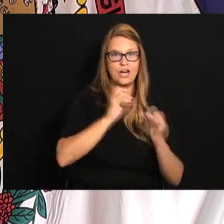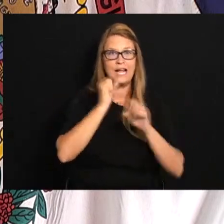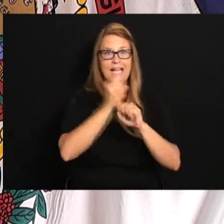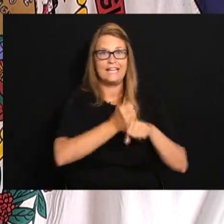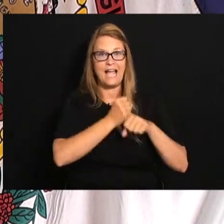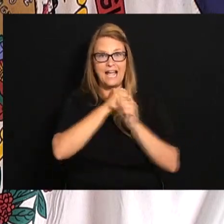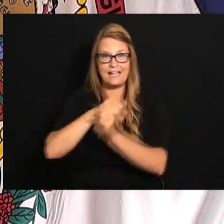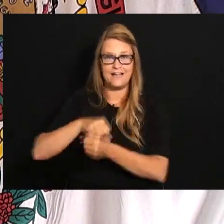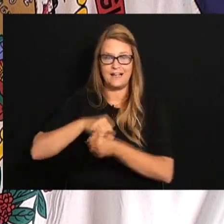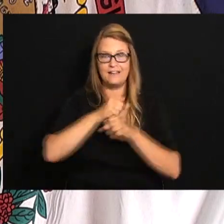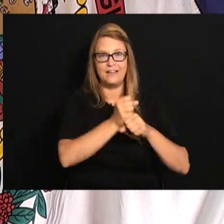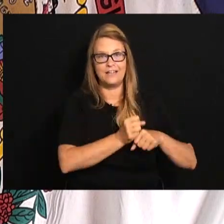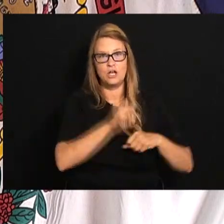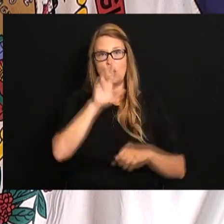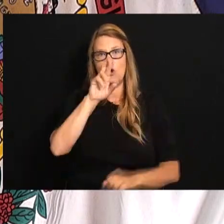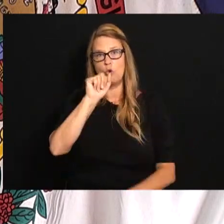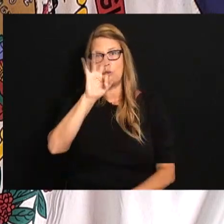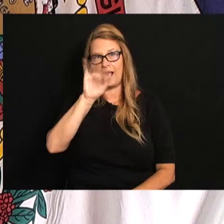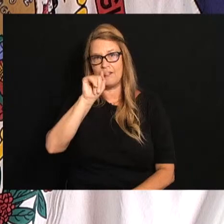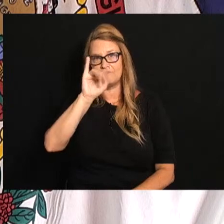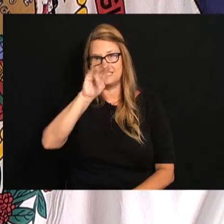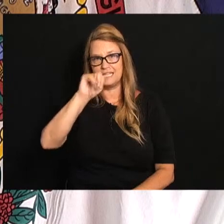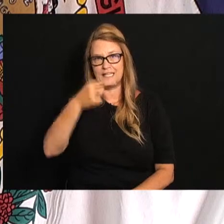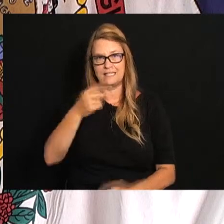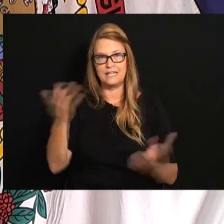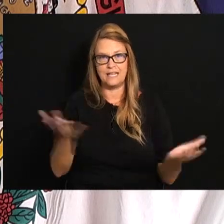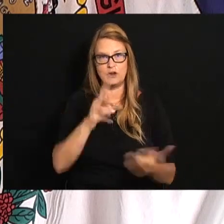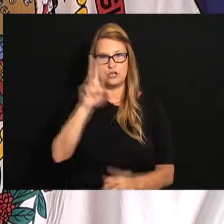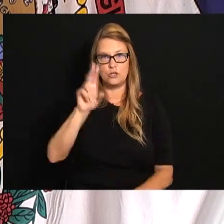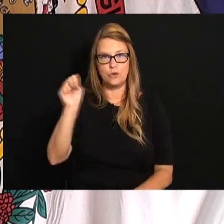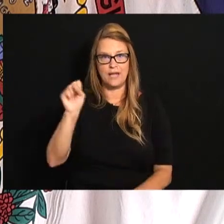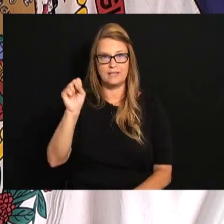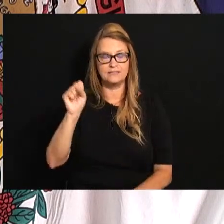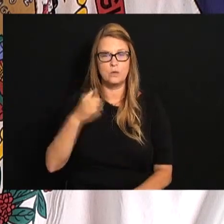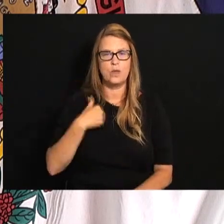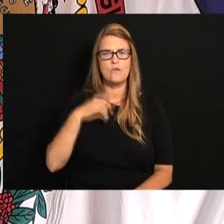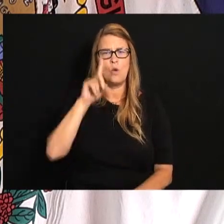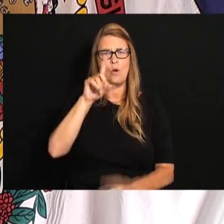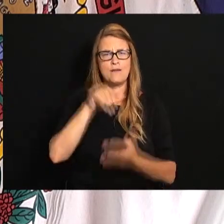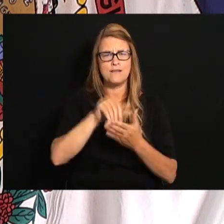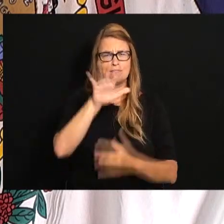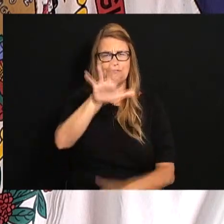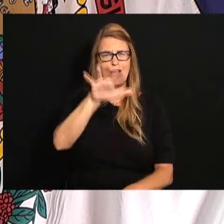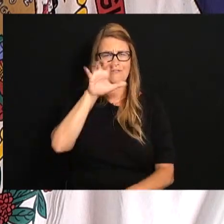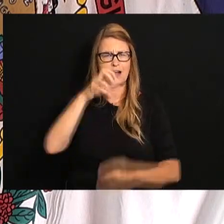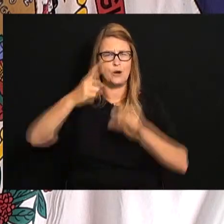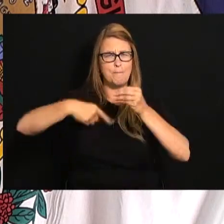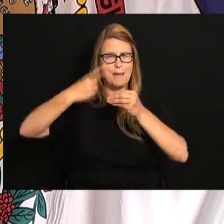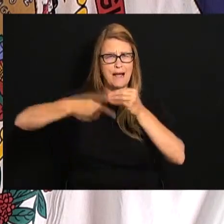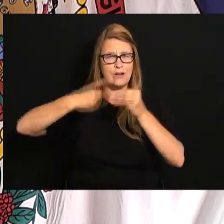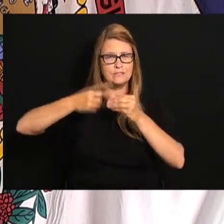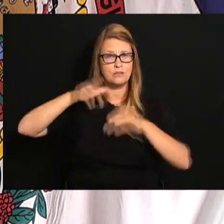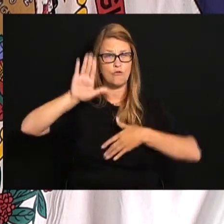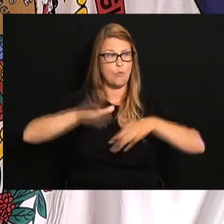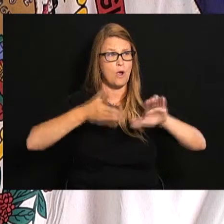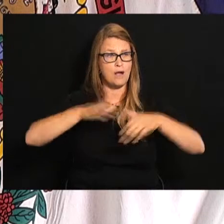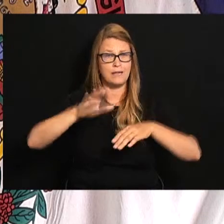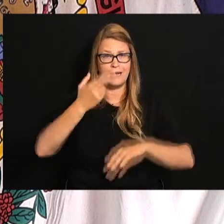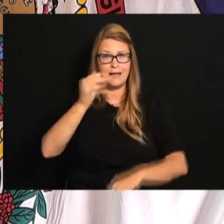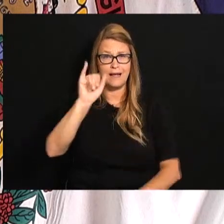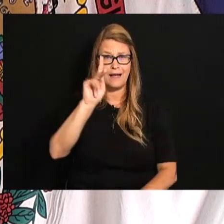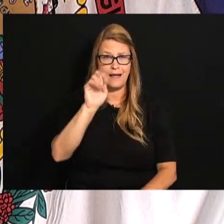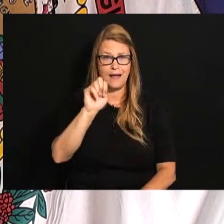and rafting in the United States. We have 1,500 miles of hiking trails, more